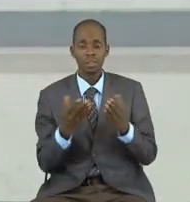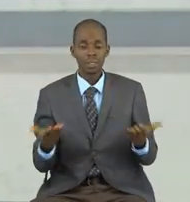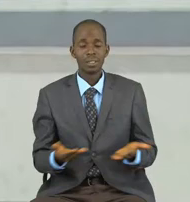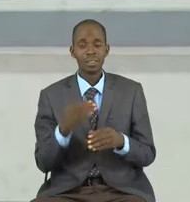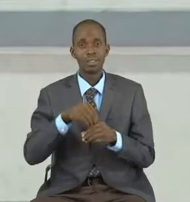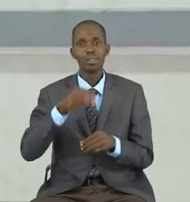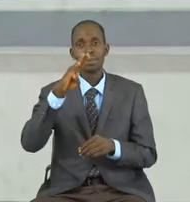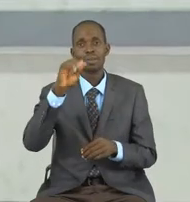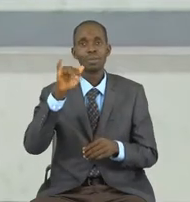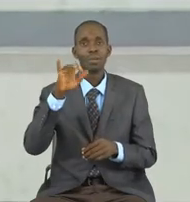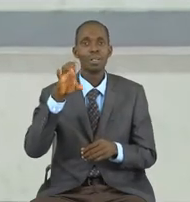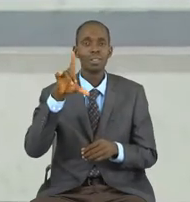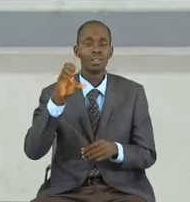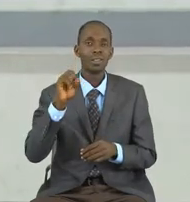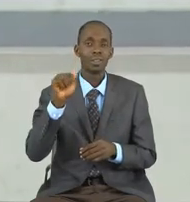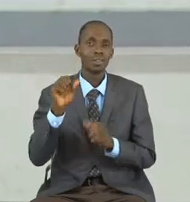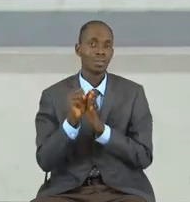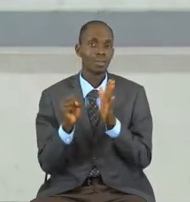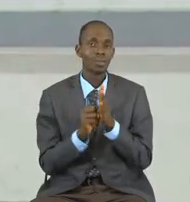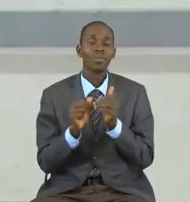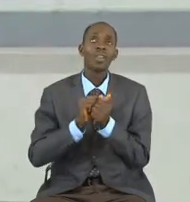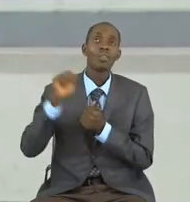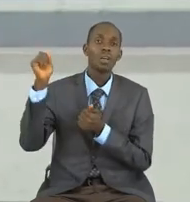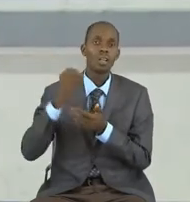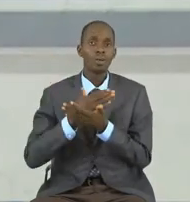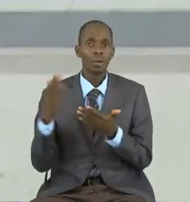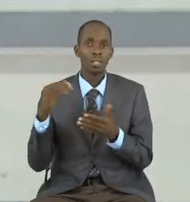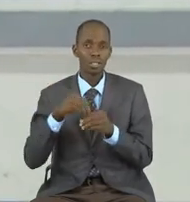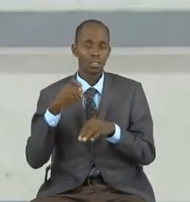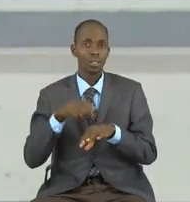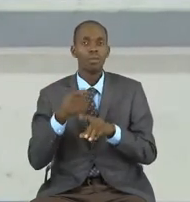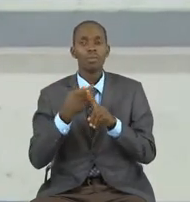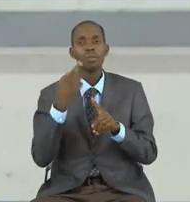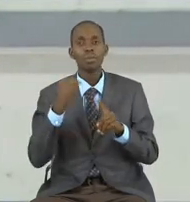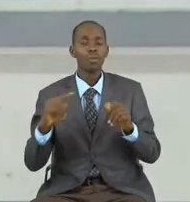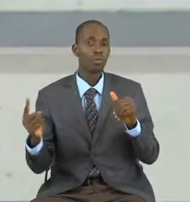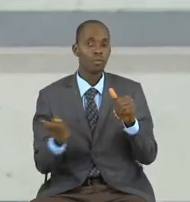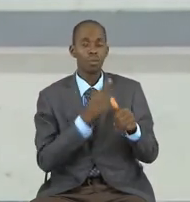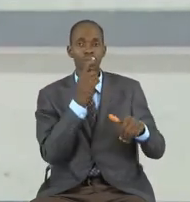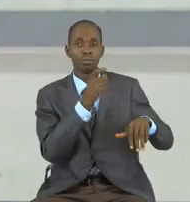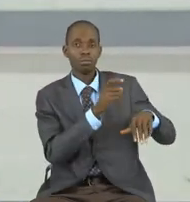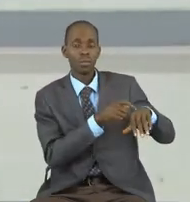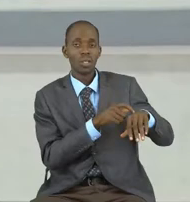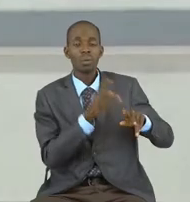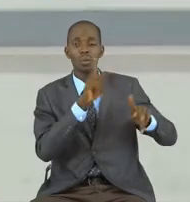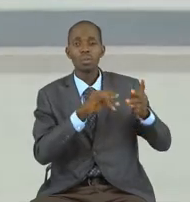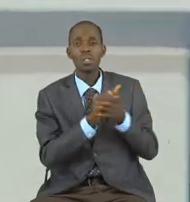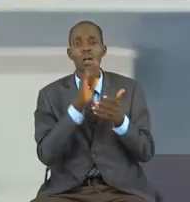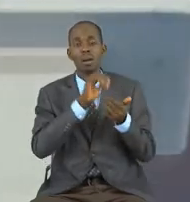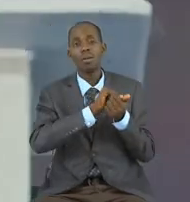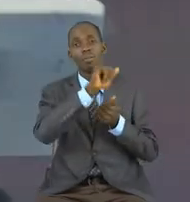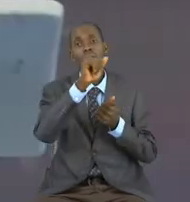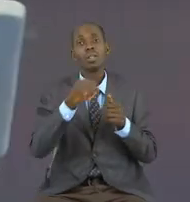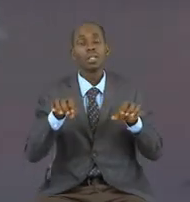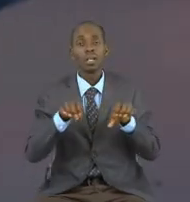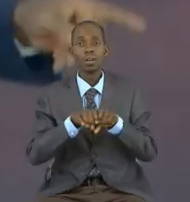far away in time from the fourth century, those who are far off, even as many as